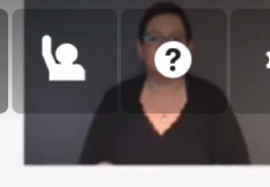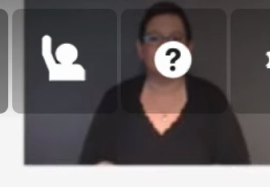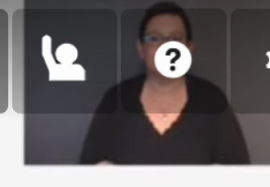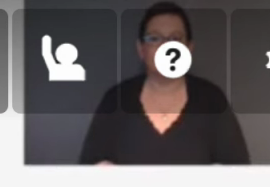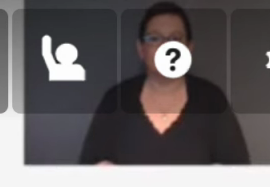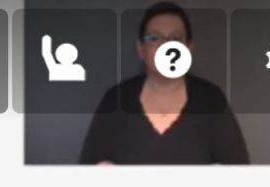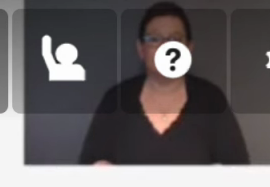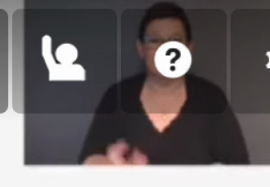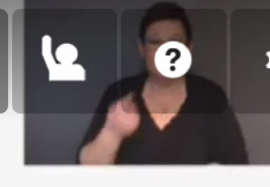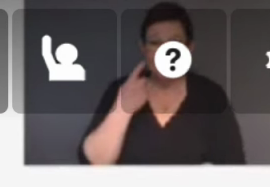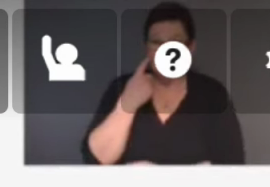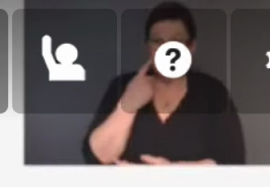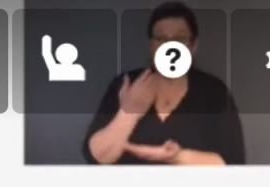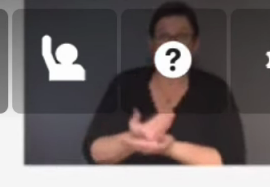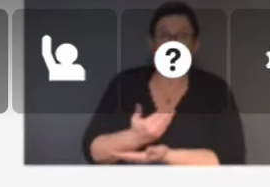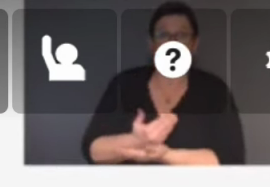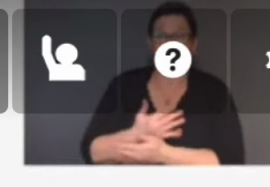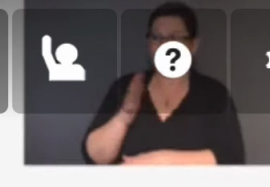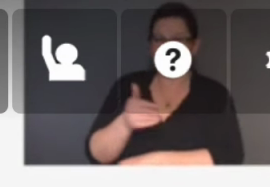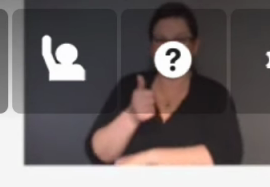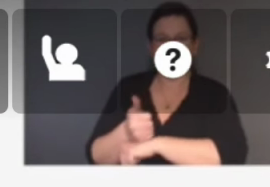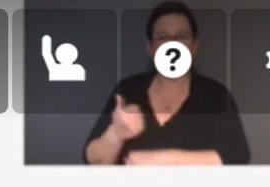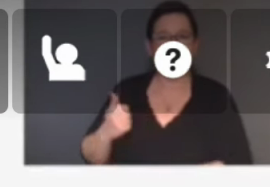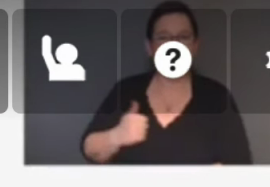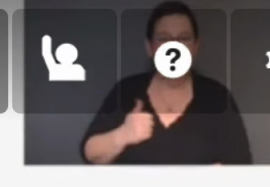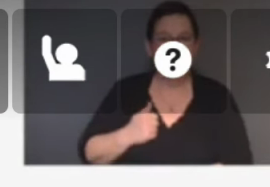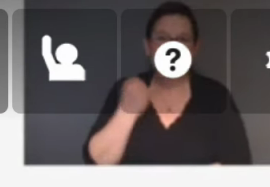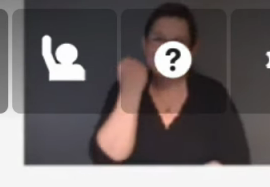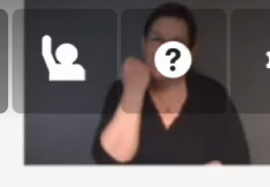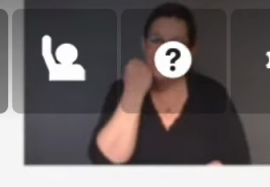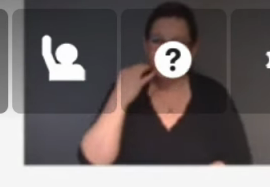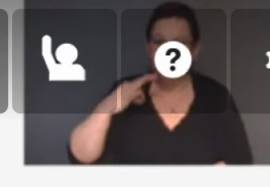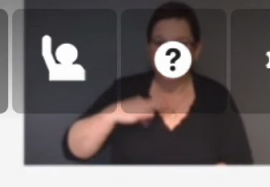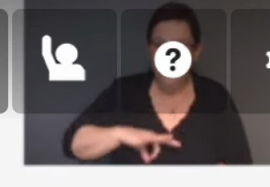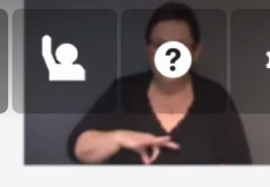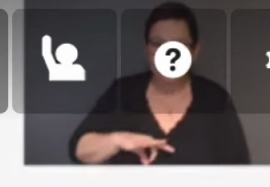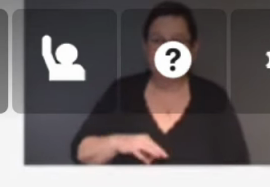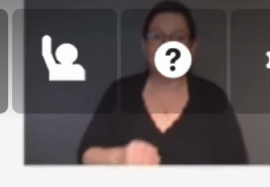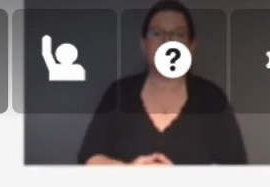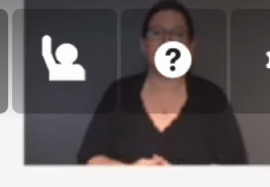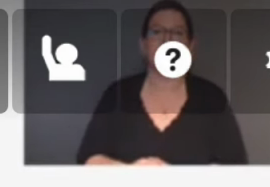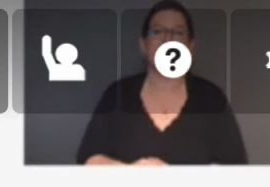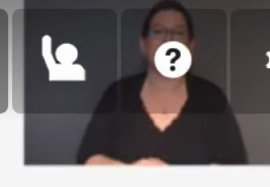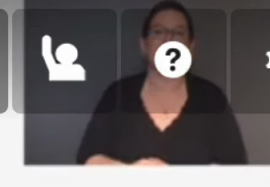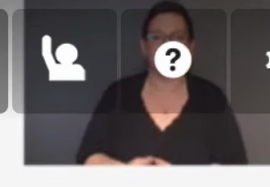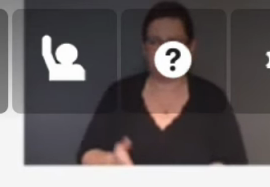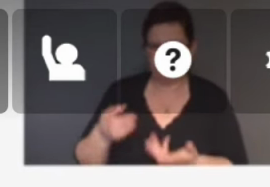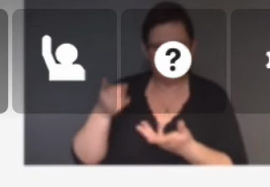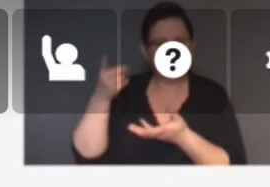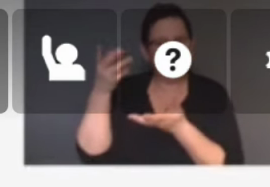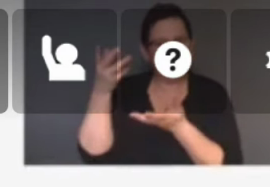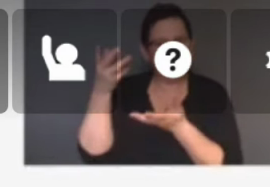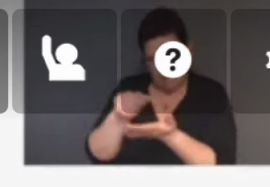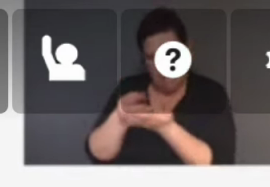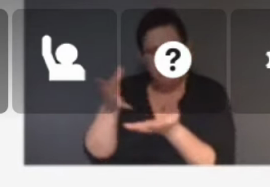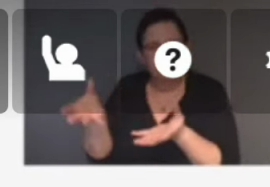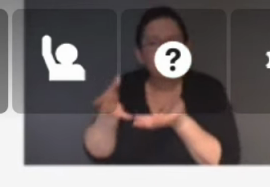financial support for families who have an adjusted family net income of less than